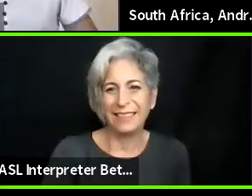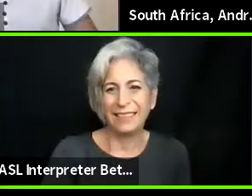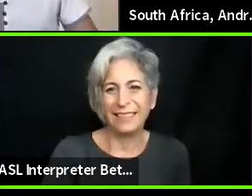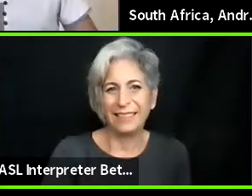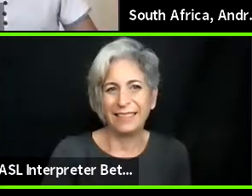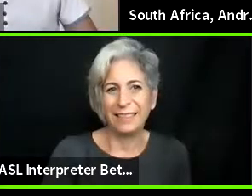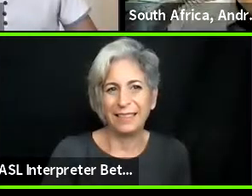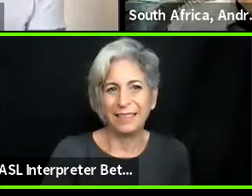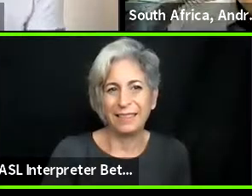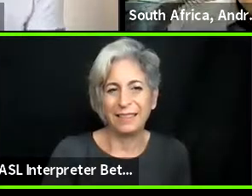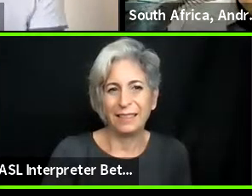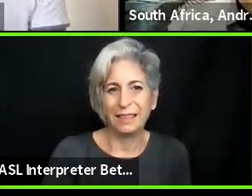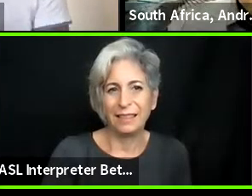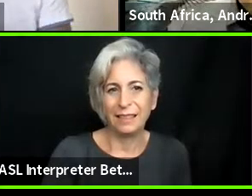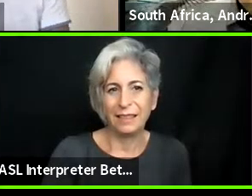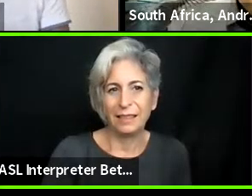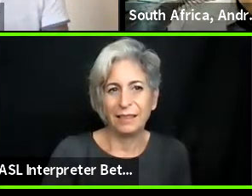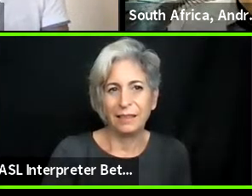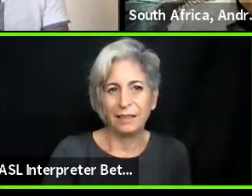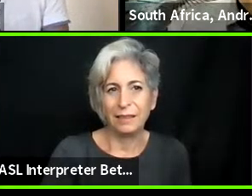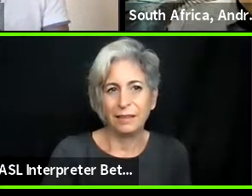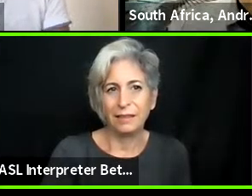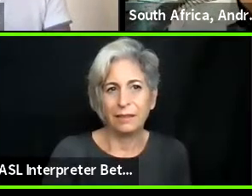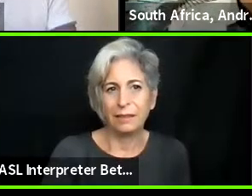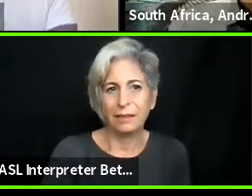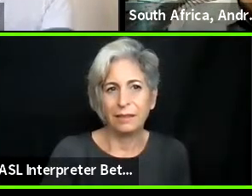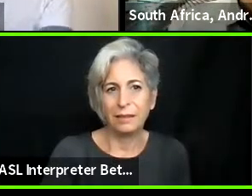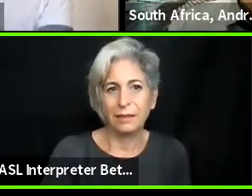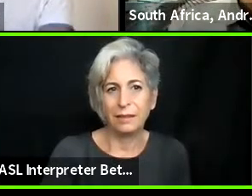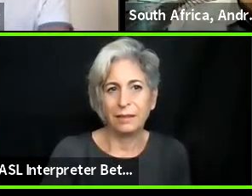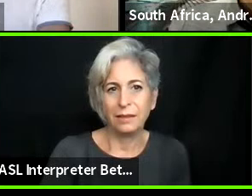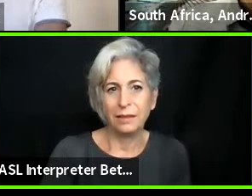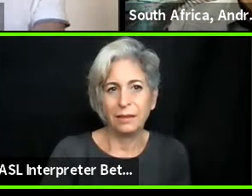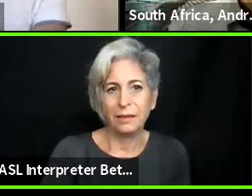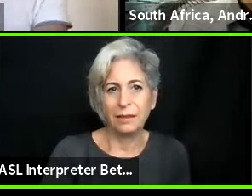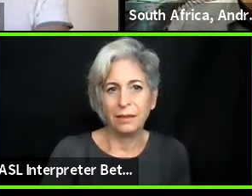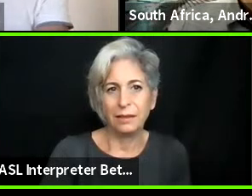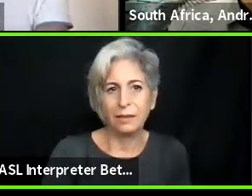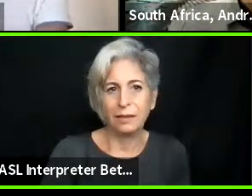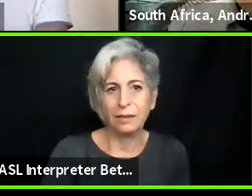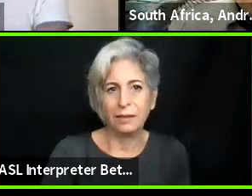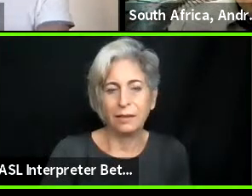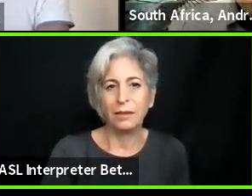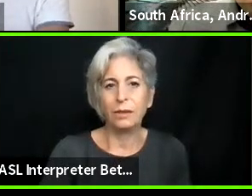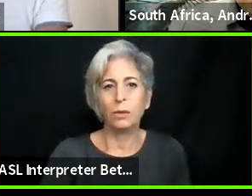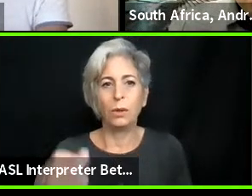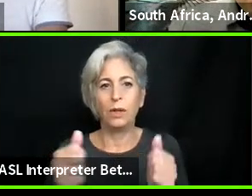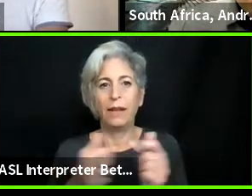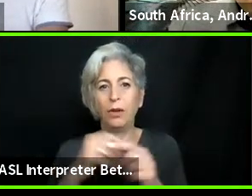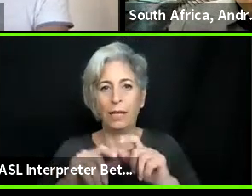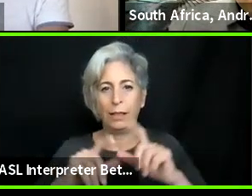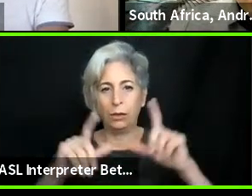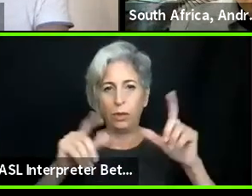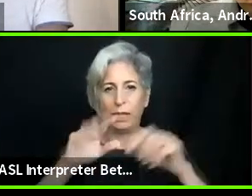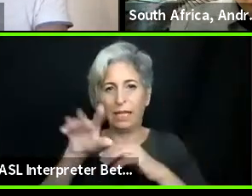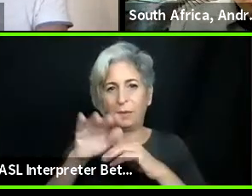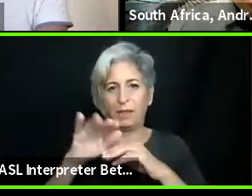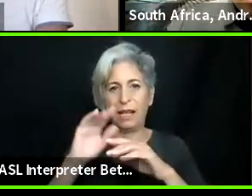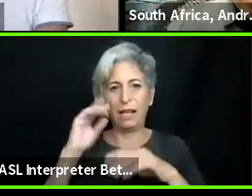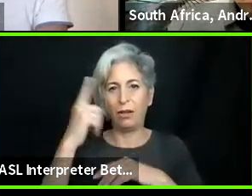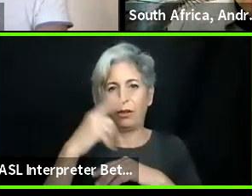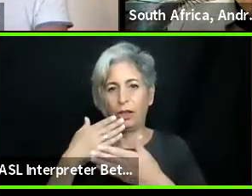Once he's done, I will introduce the global panel to come on screen. So we want everyone on screen, cameras on, looking